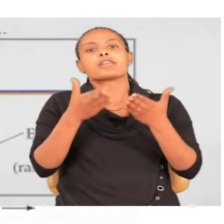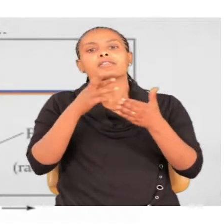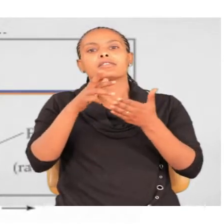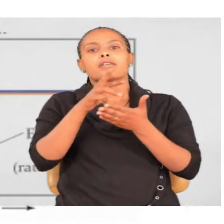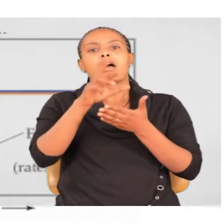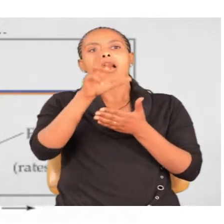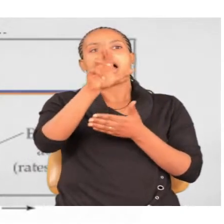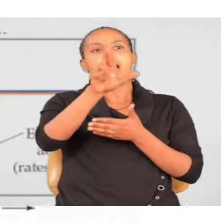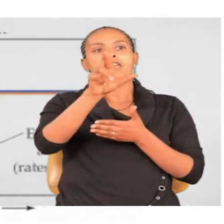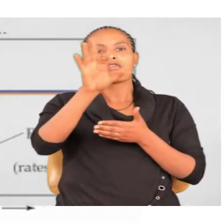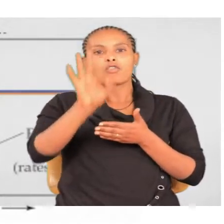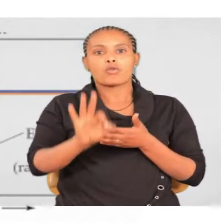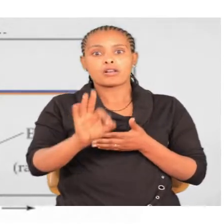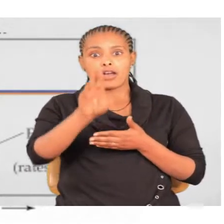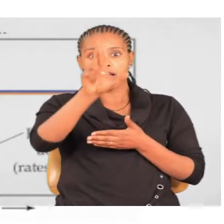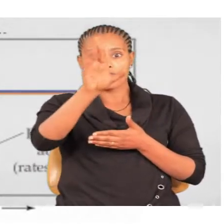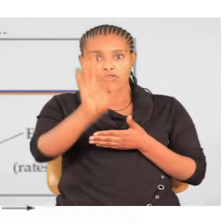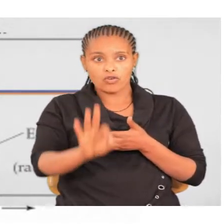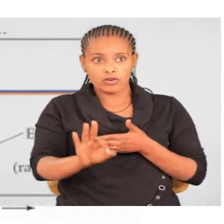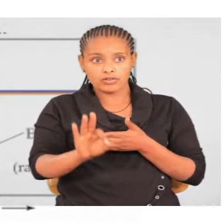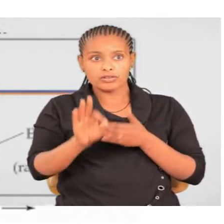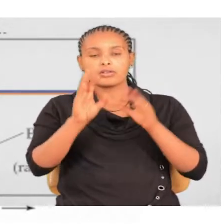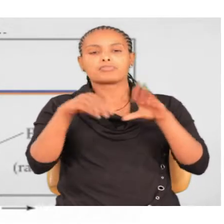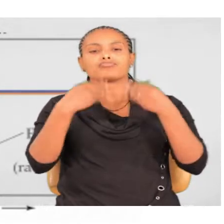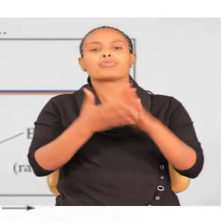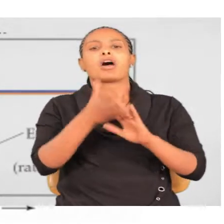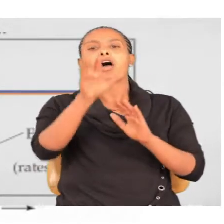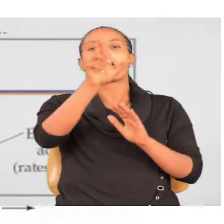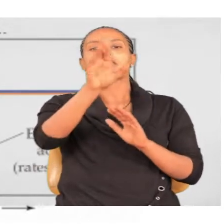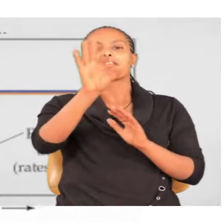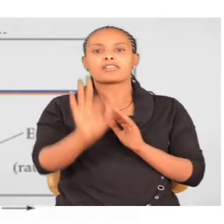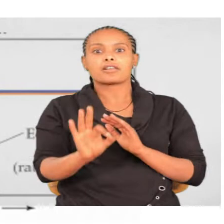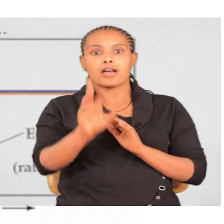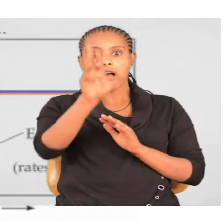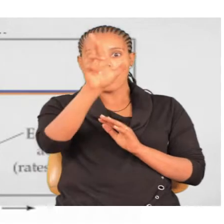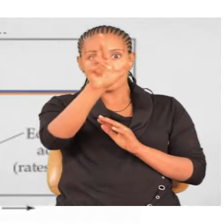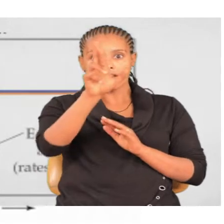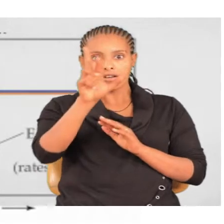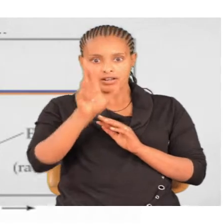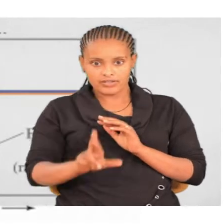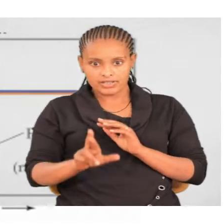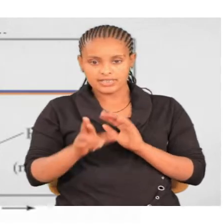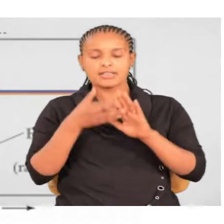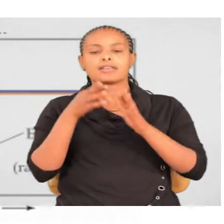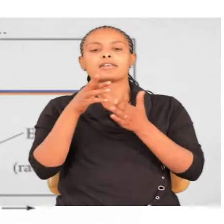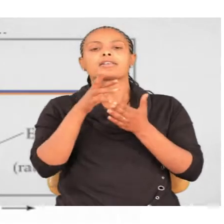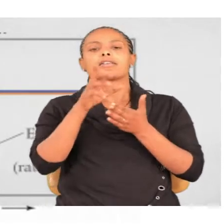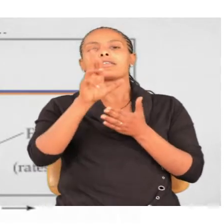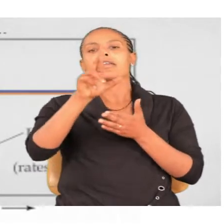are forward equal are reverse rates.